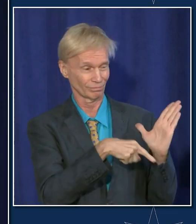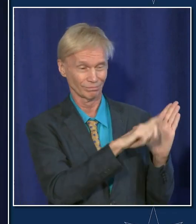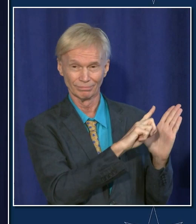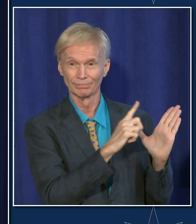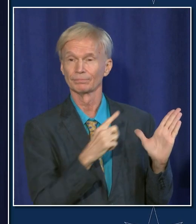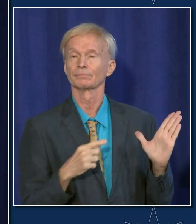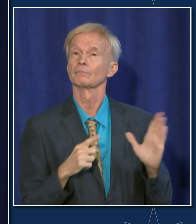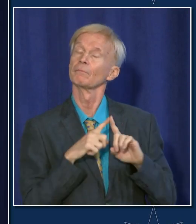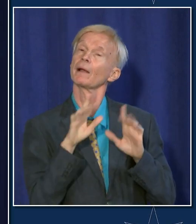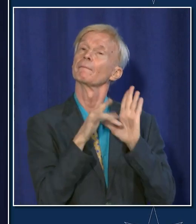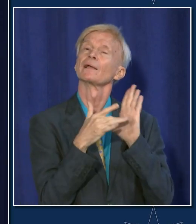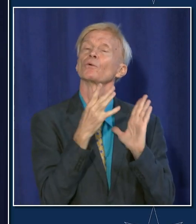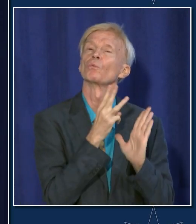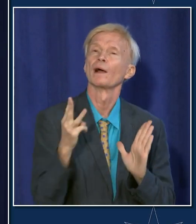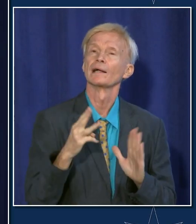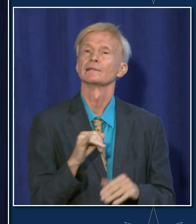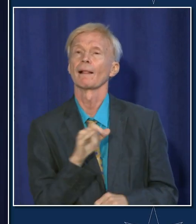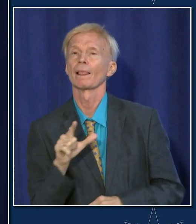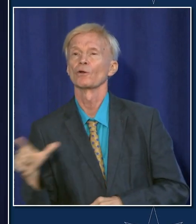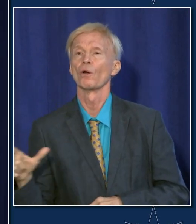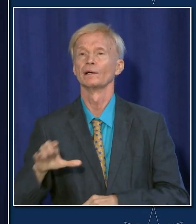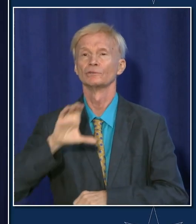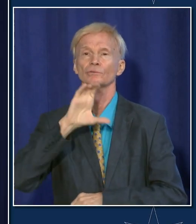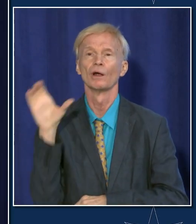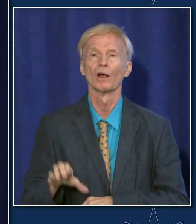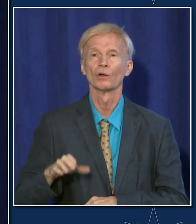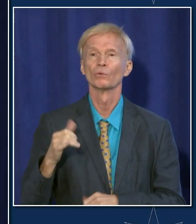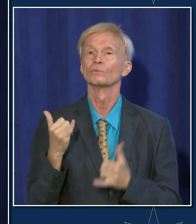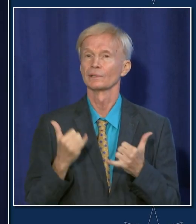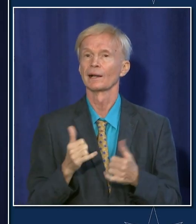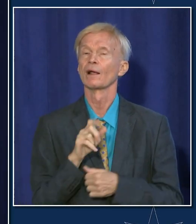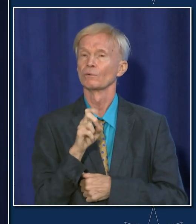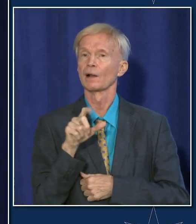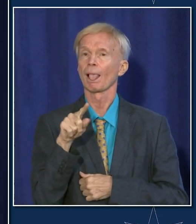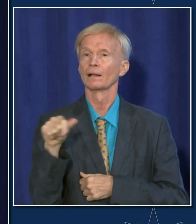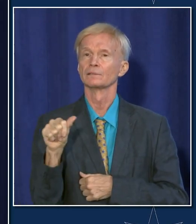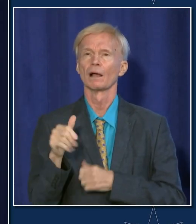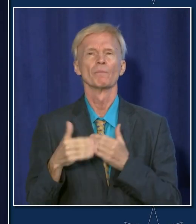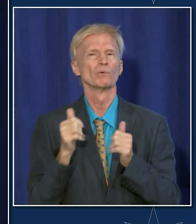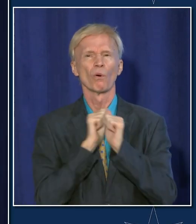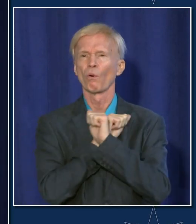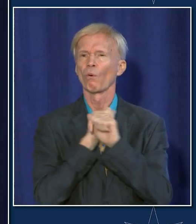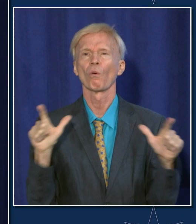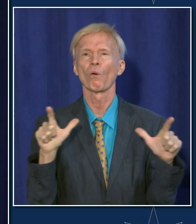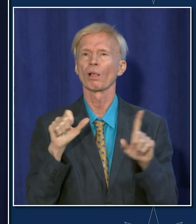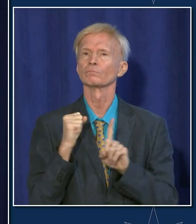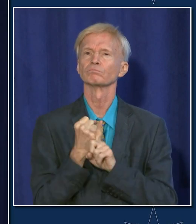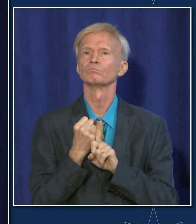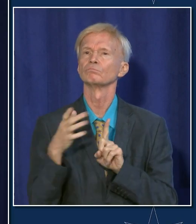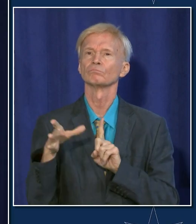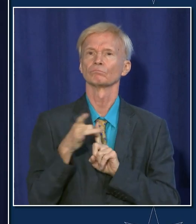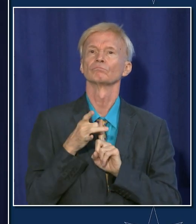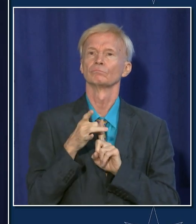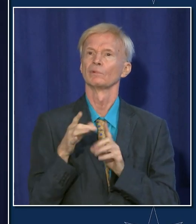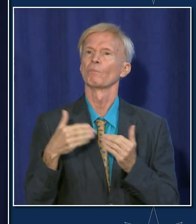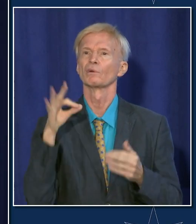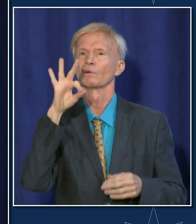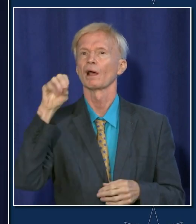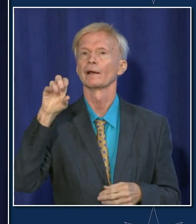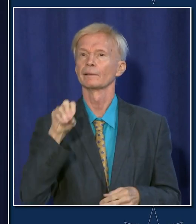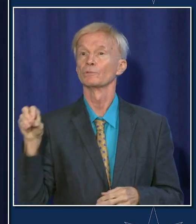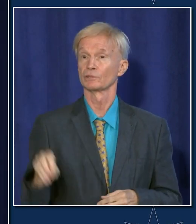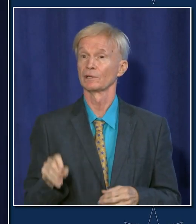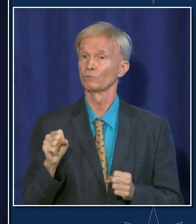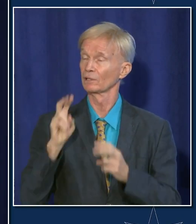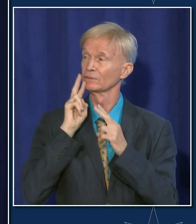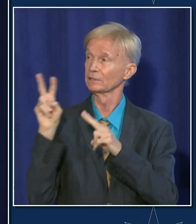Midwest, Illinois, Chicago, nationally, Delta is now accounting for almost all cases, estimated more than 90%. You can see